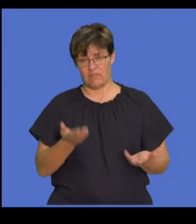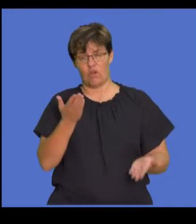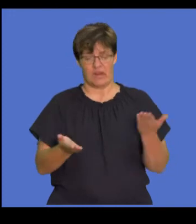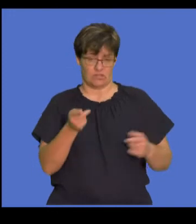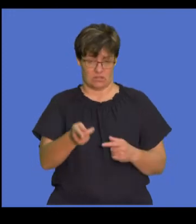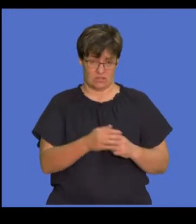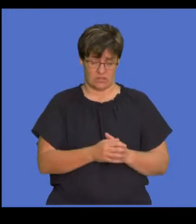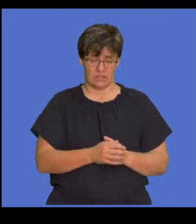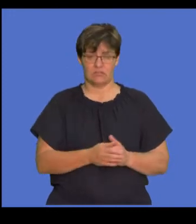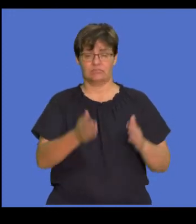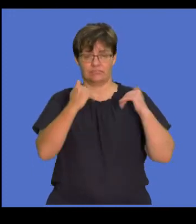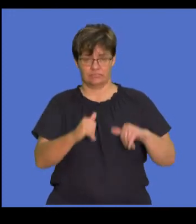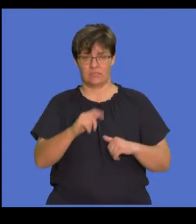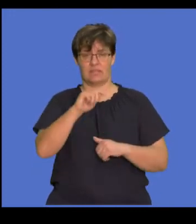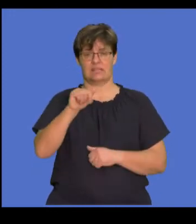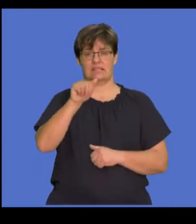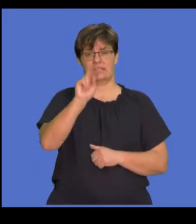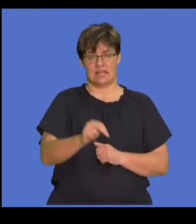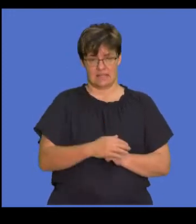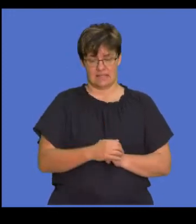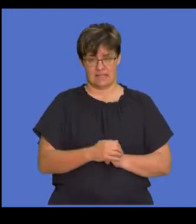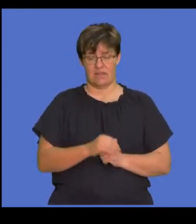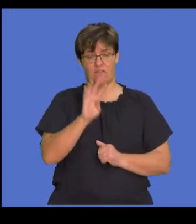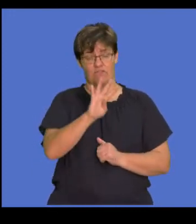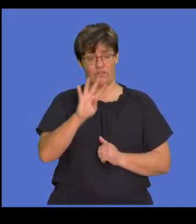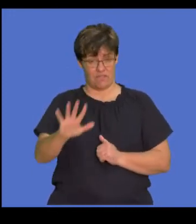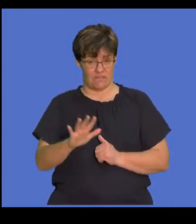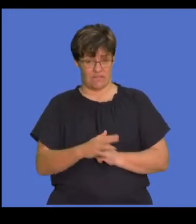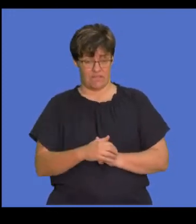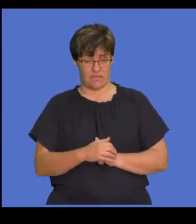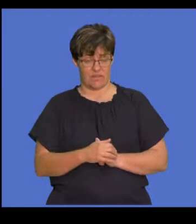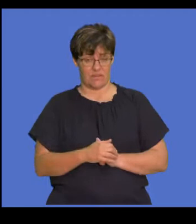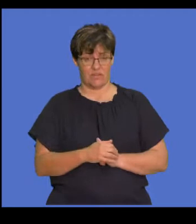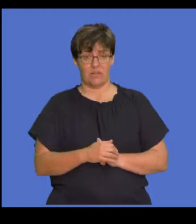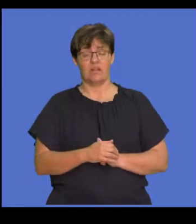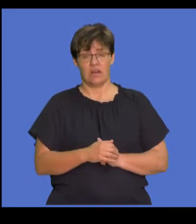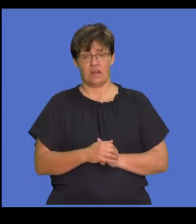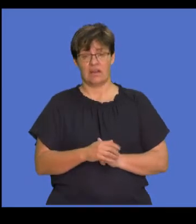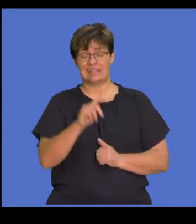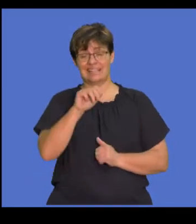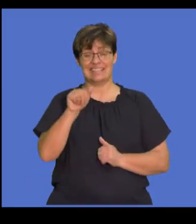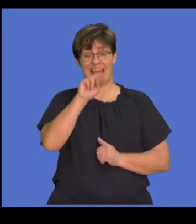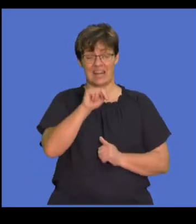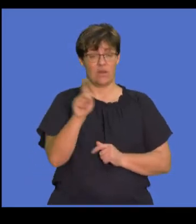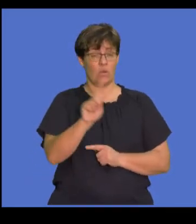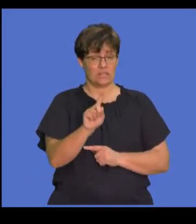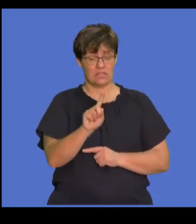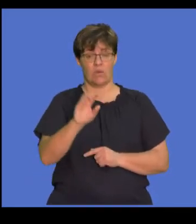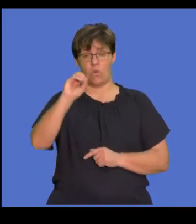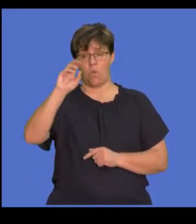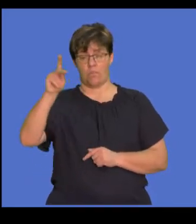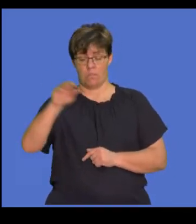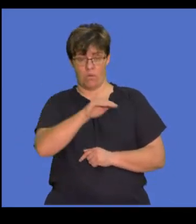it. Then the last one is tan. With tan 45, remember that the definition for tan is